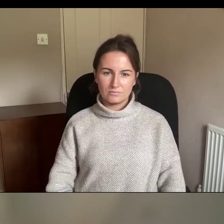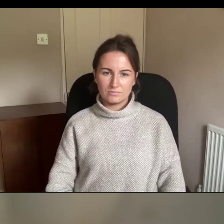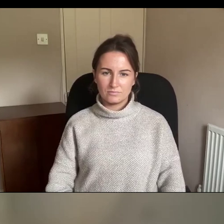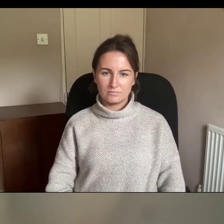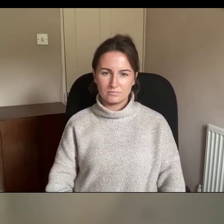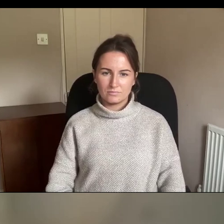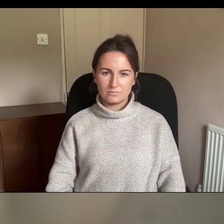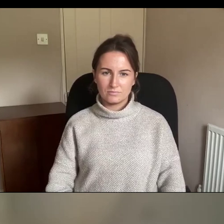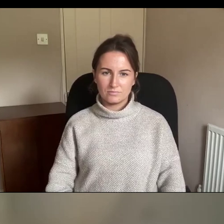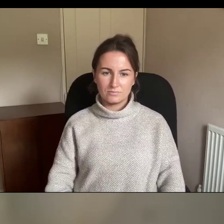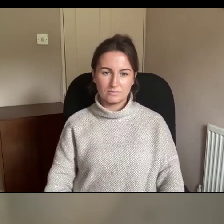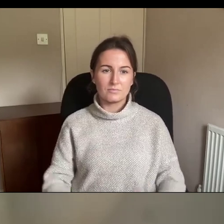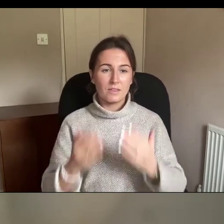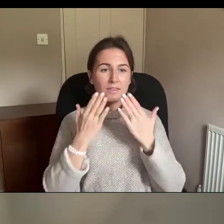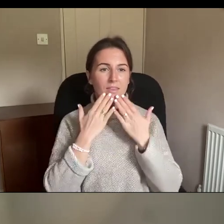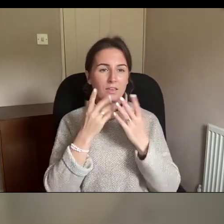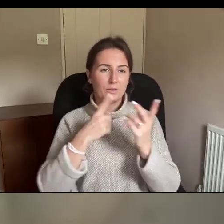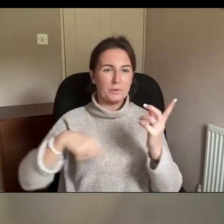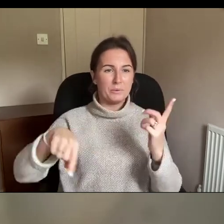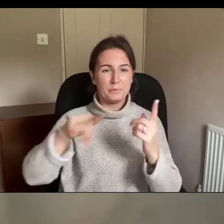Wonderful. Thank you very much, everyone.